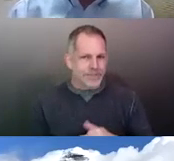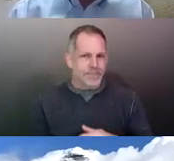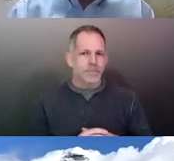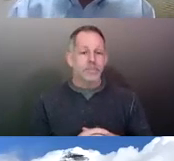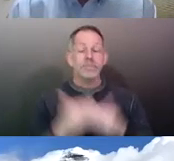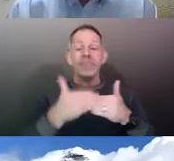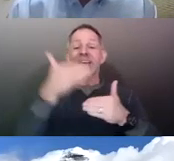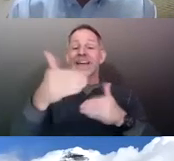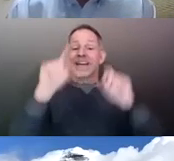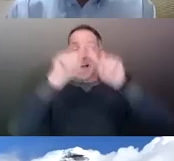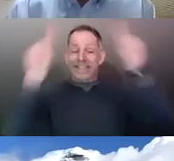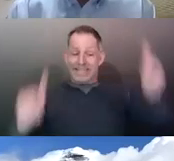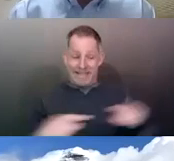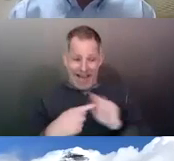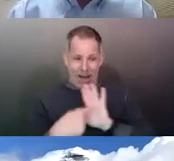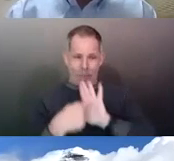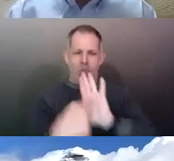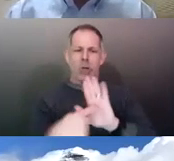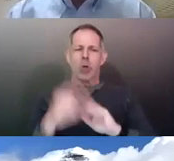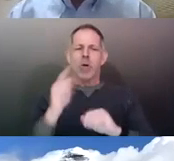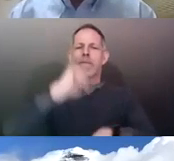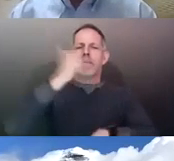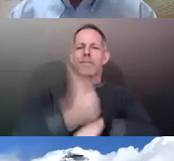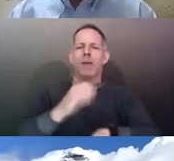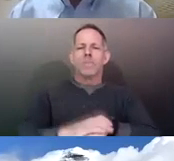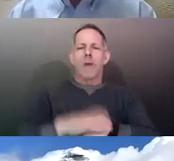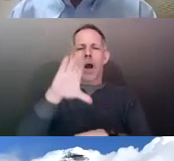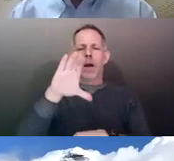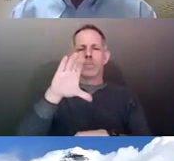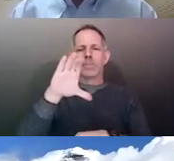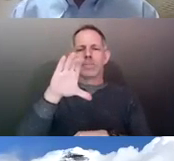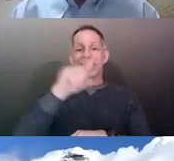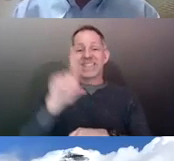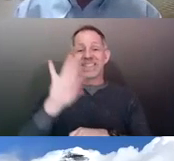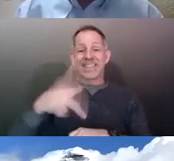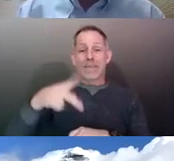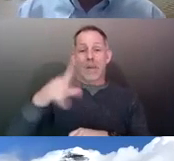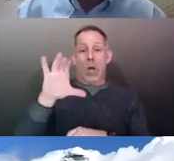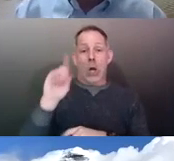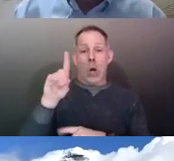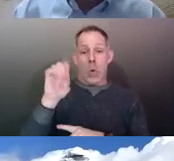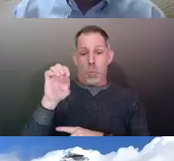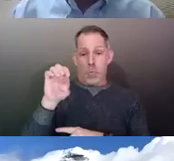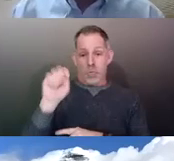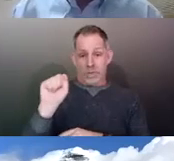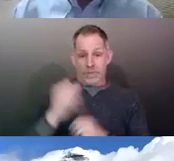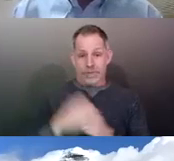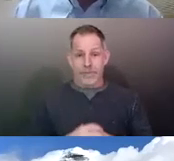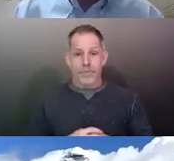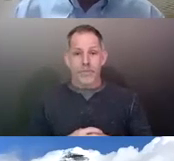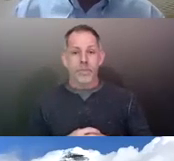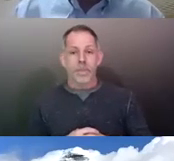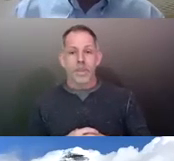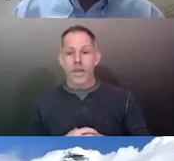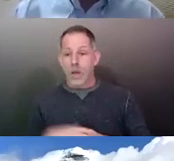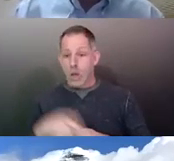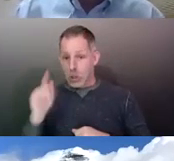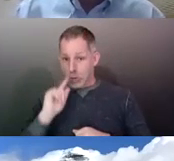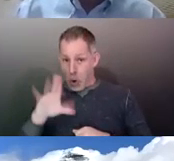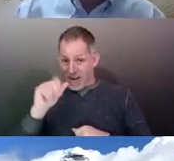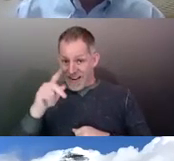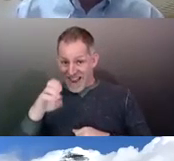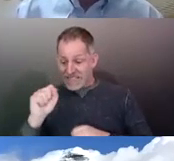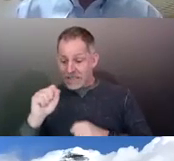rates. That was just number of cases. This looks at number of cases per population in this map as